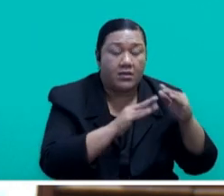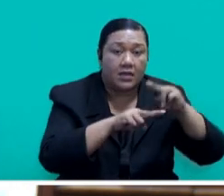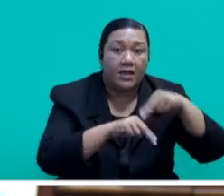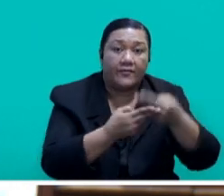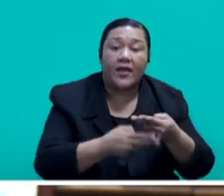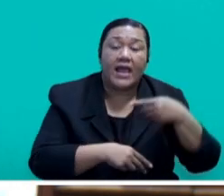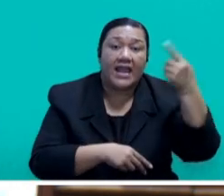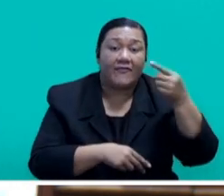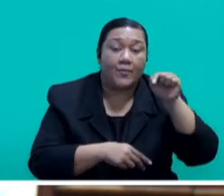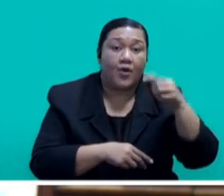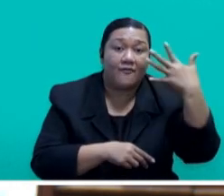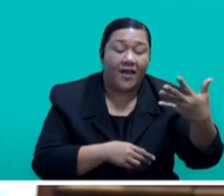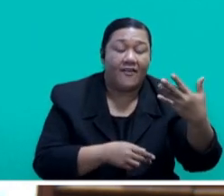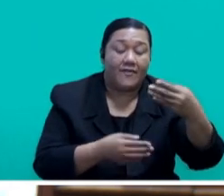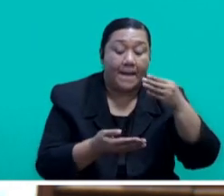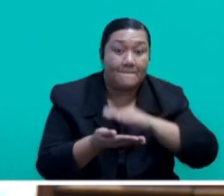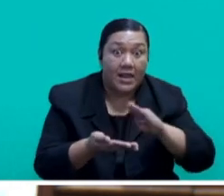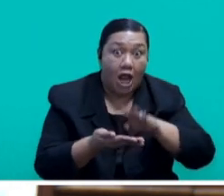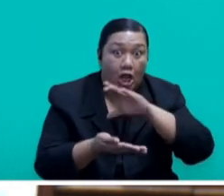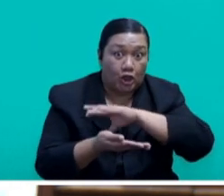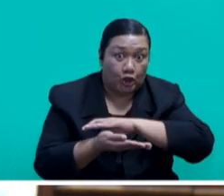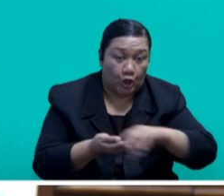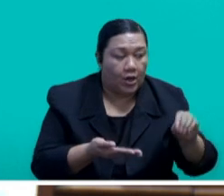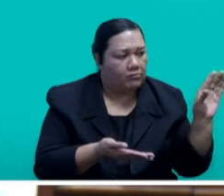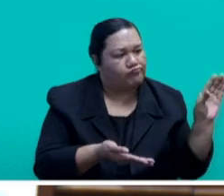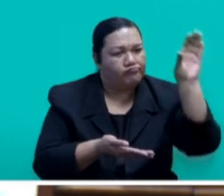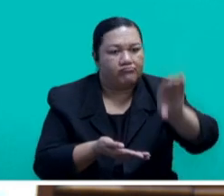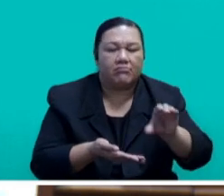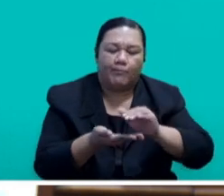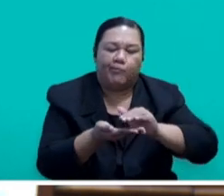$11.5 million from the current financial year.